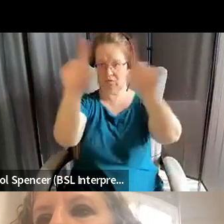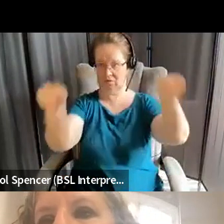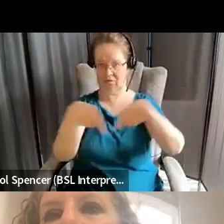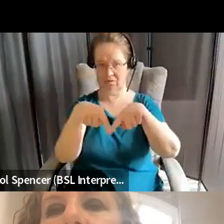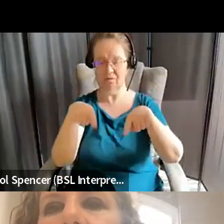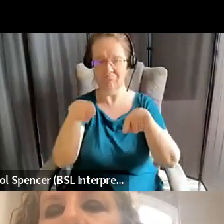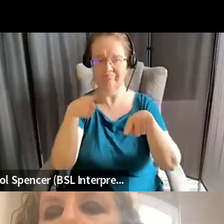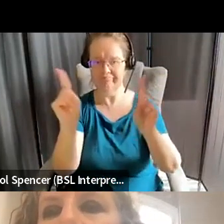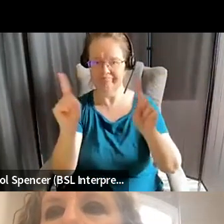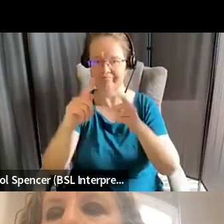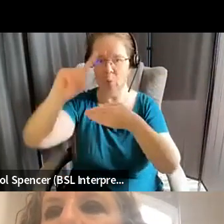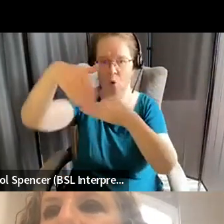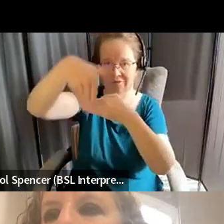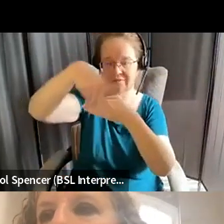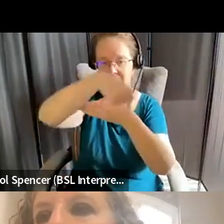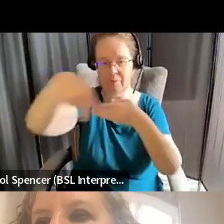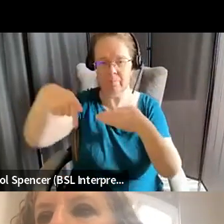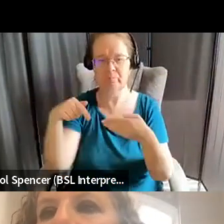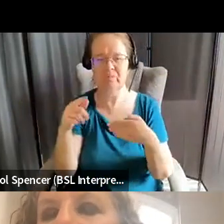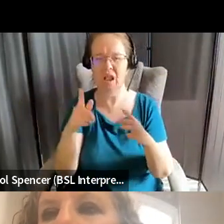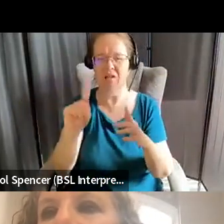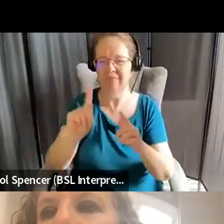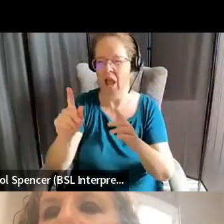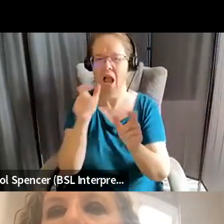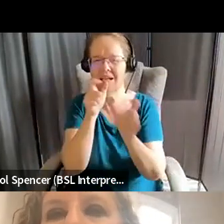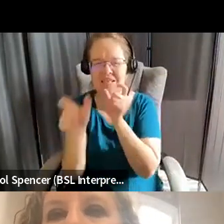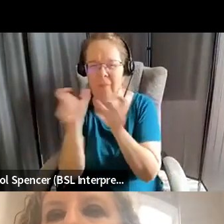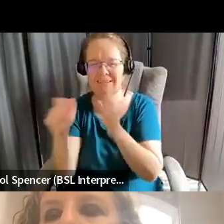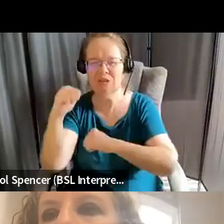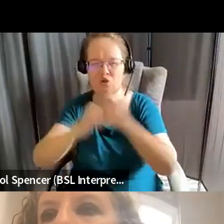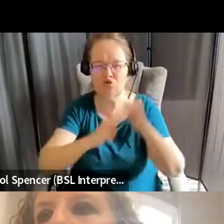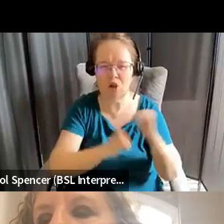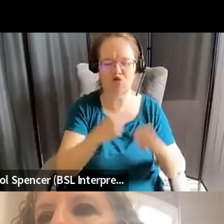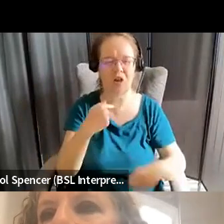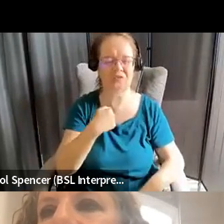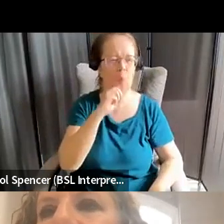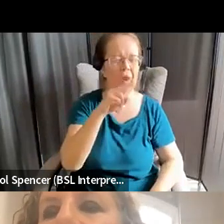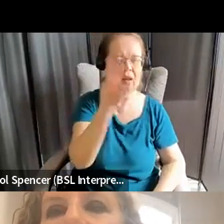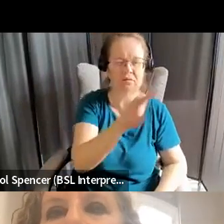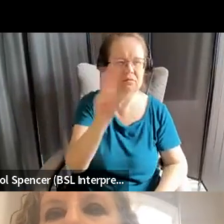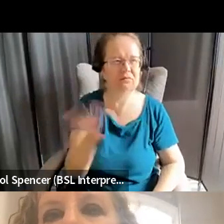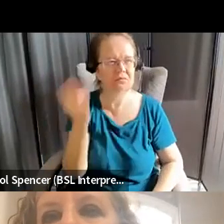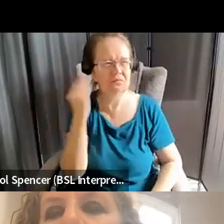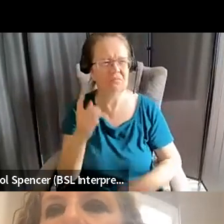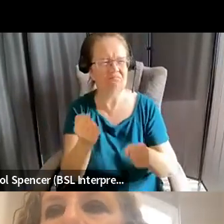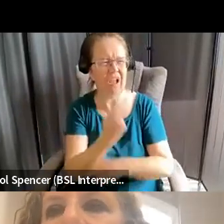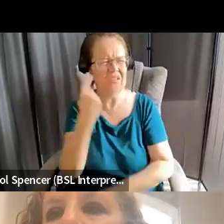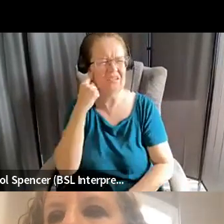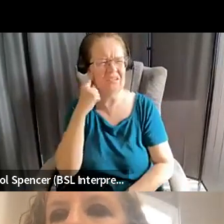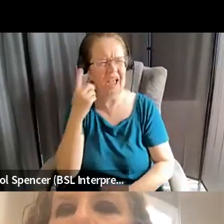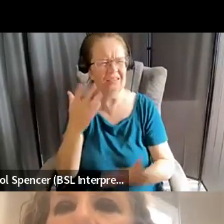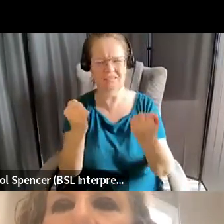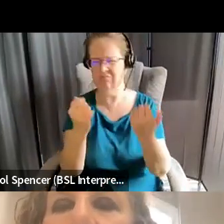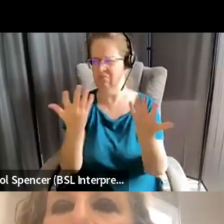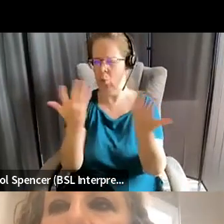screen reader. It's also about the, semantic structure of a website. So as I'm reading my screen reader, having it make sense to where I am on the site,